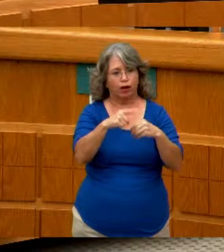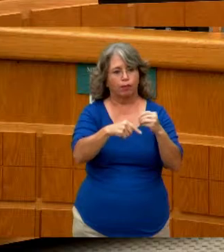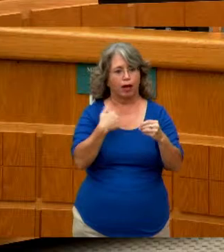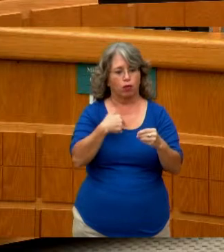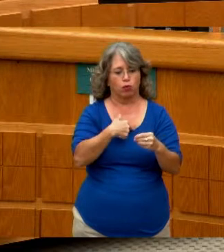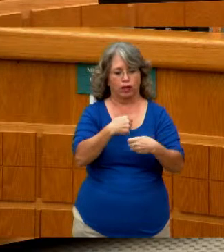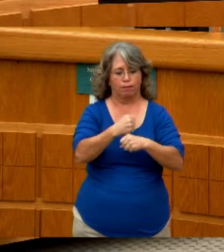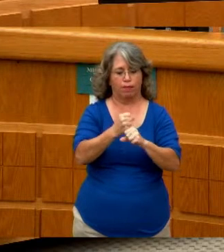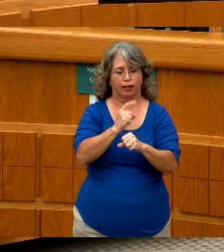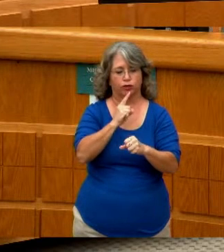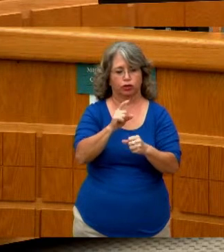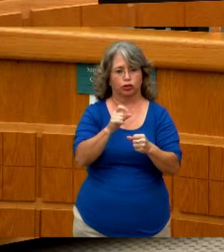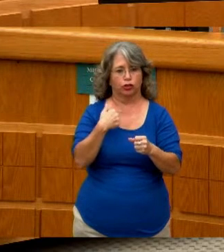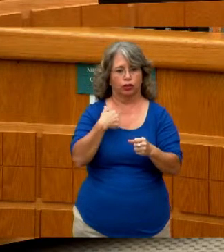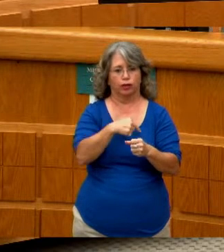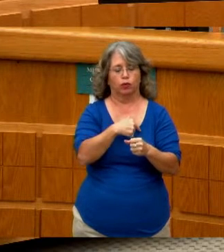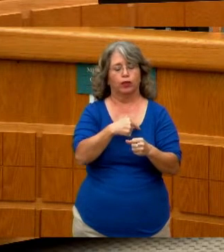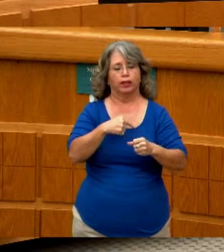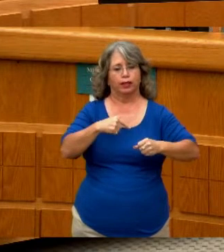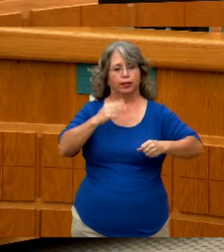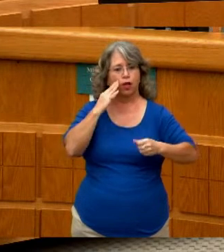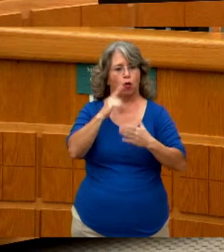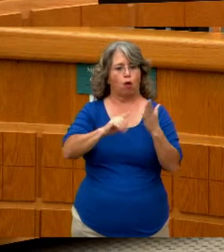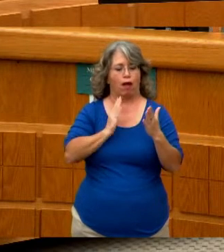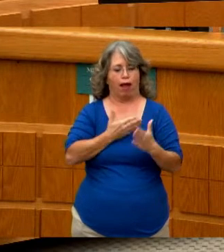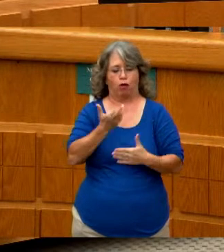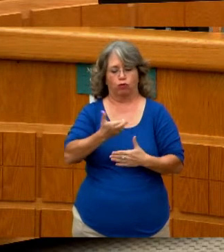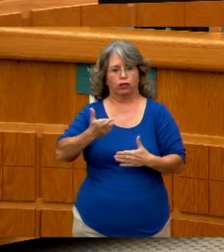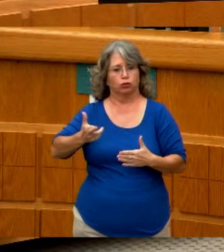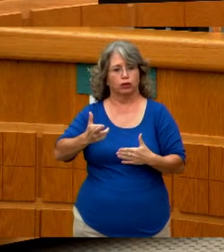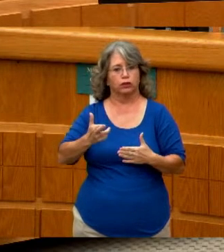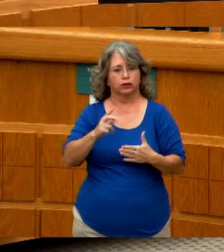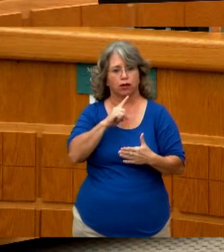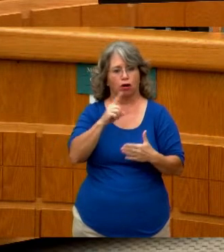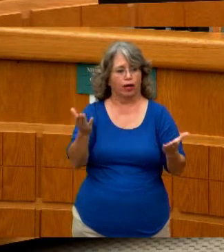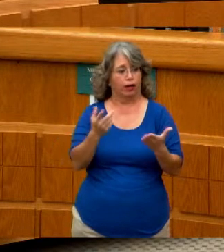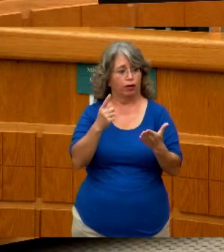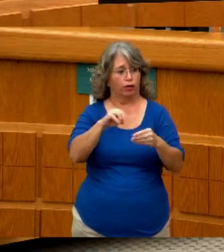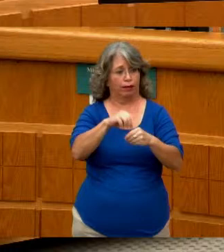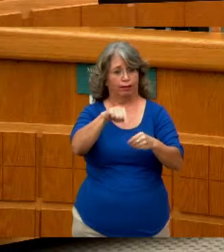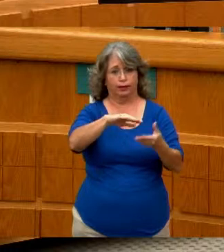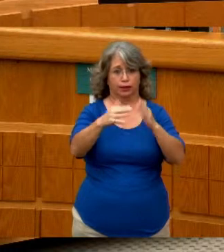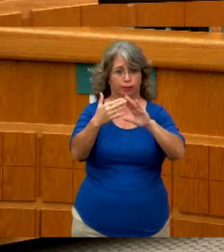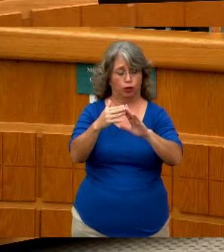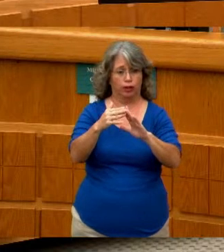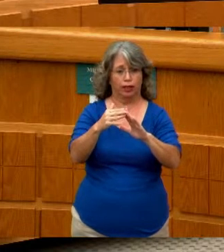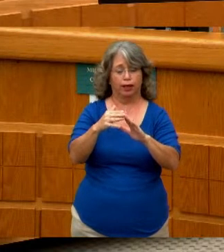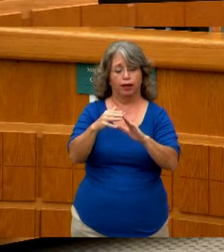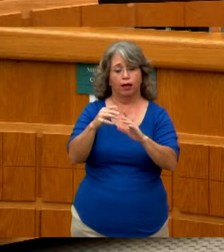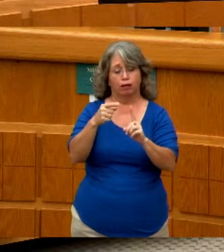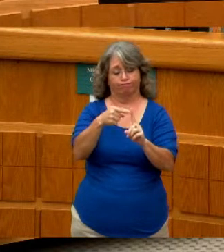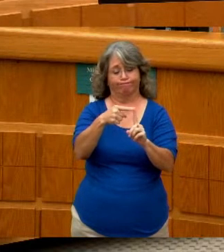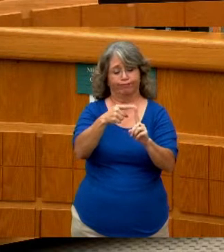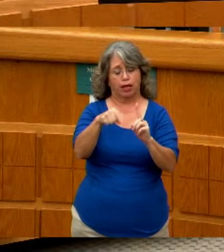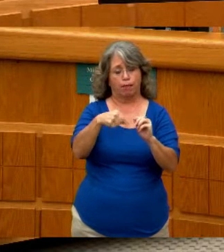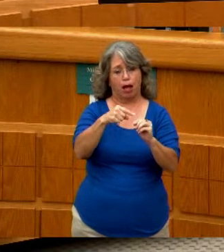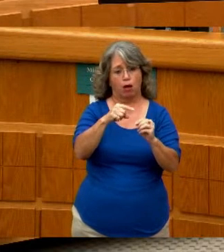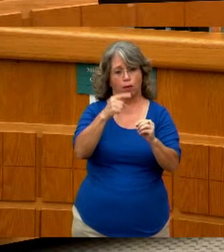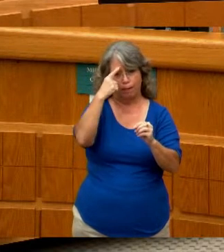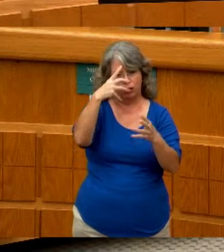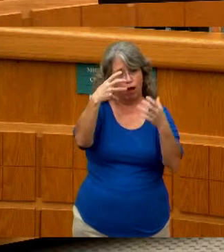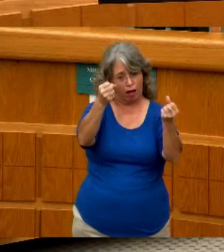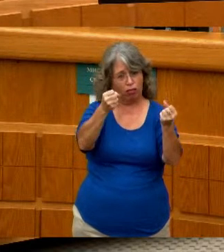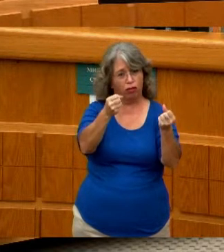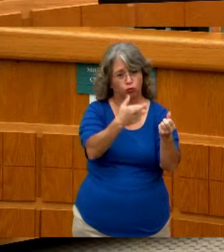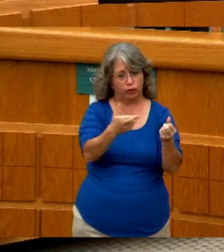certain that we know what our resources are in this community, and that's our mental health resources and its nexus to COVID-19. I'm